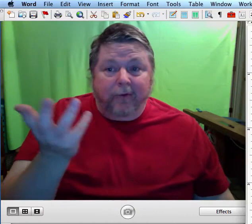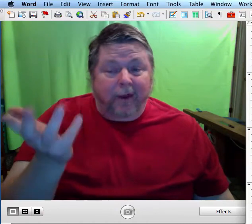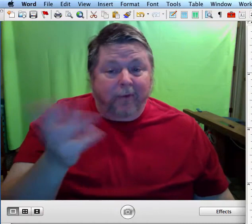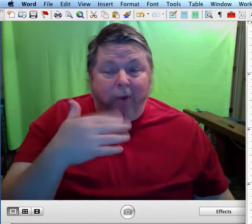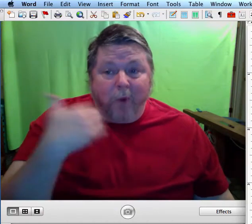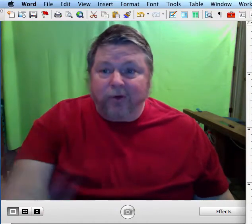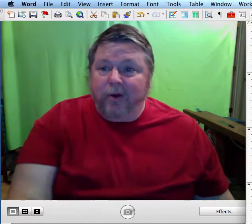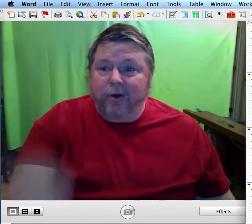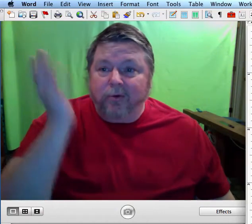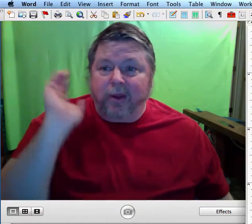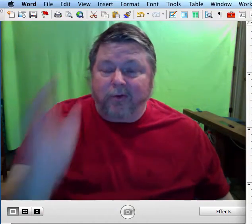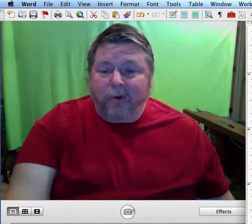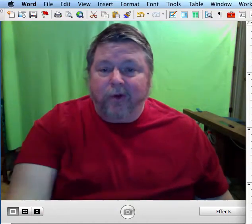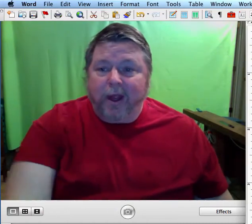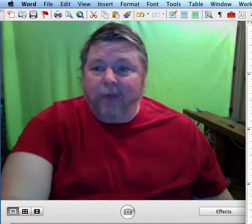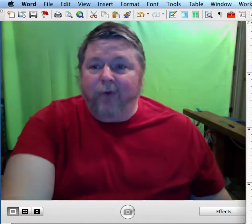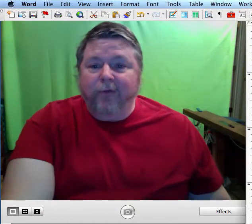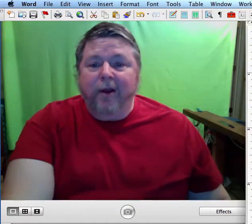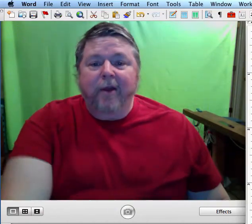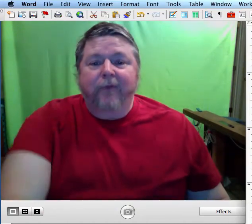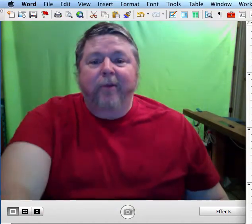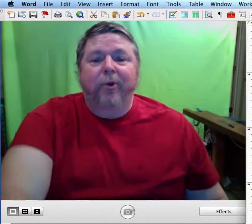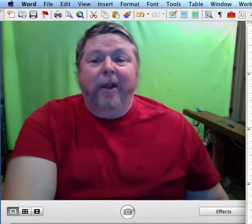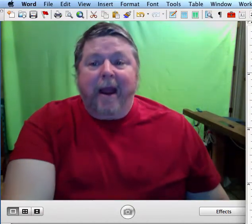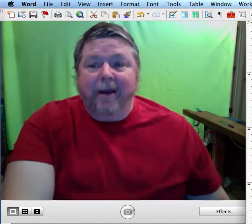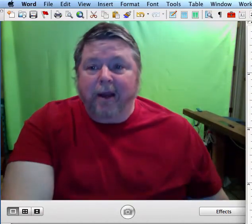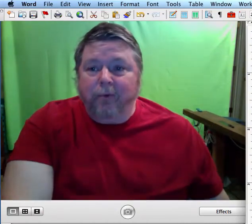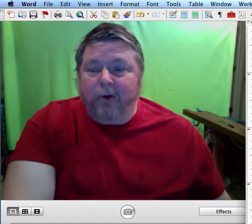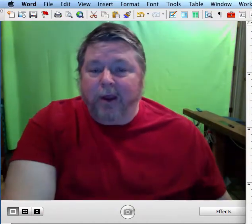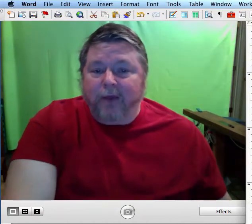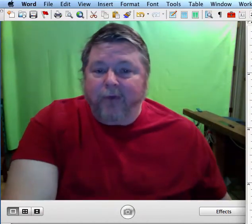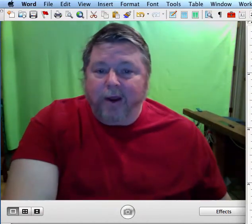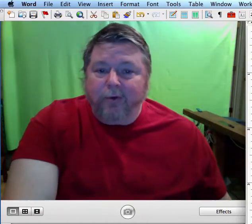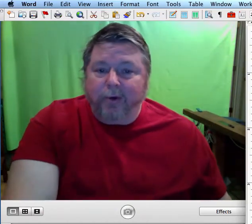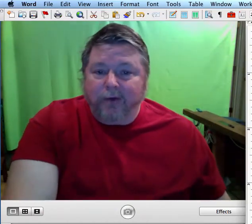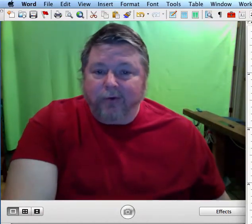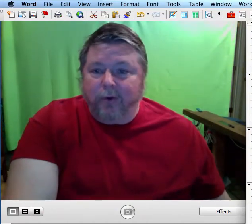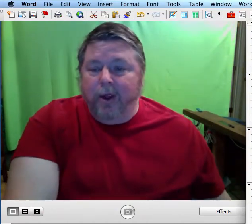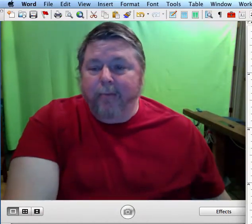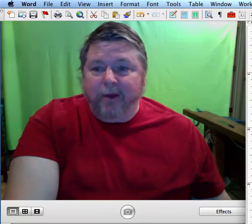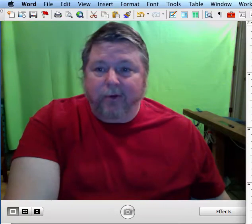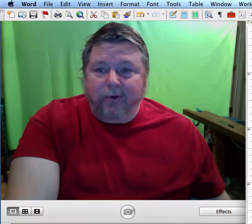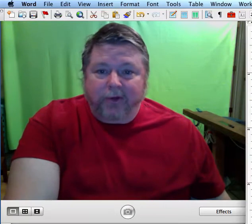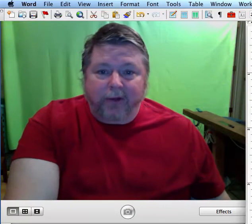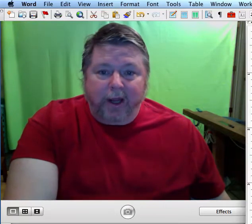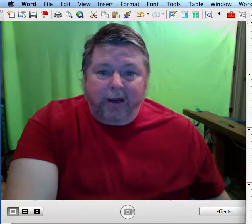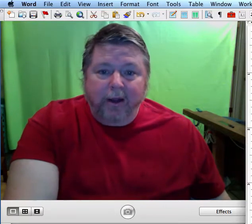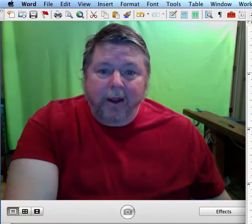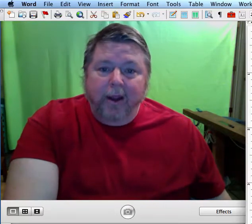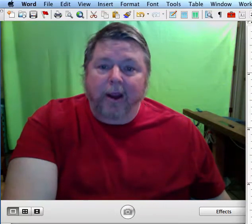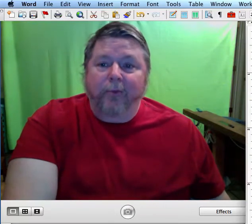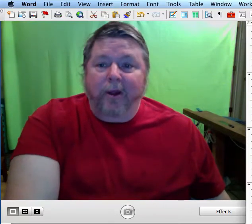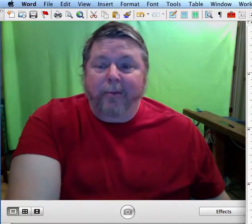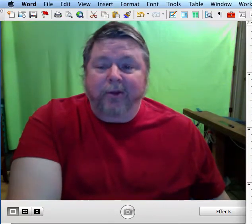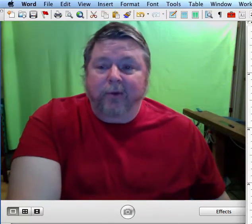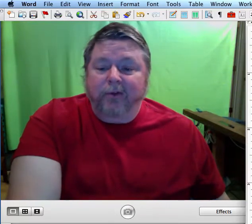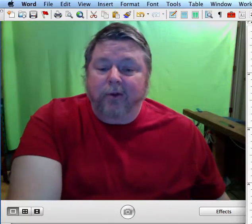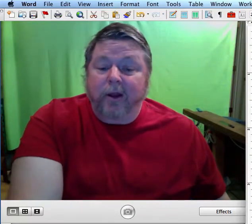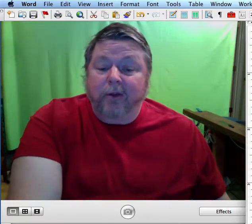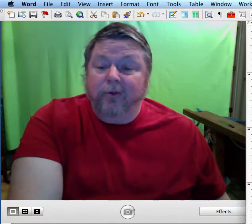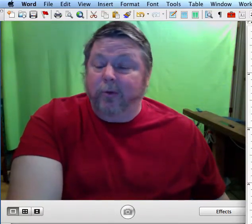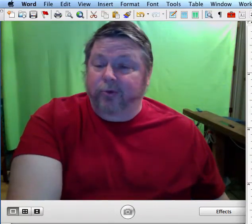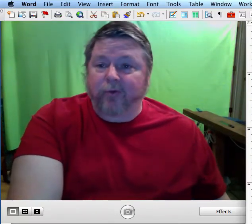Because I want you to do things. want you to get involved in the deaf community. You've got to network. You've got to find your potential mentors down the line. And one of the best